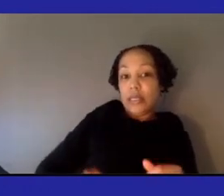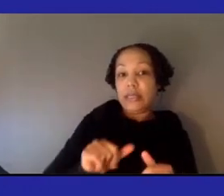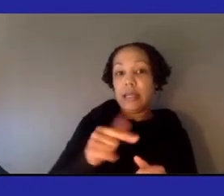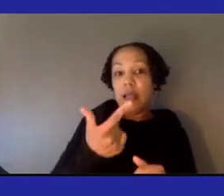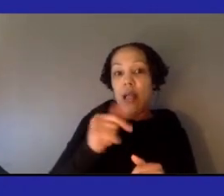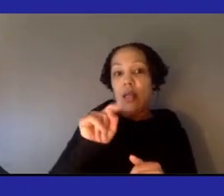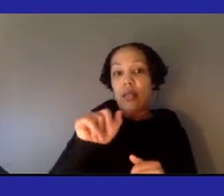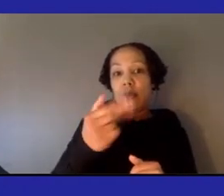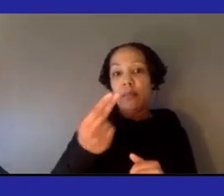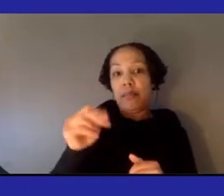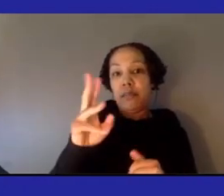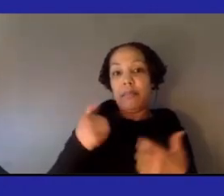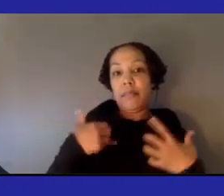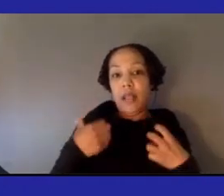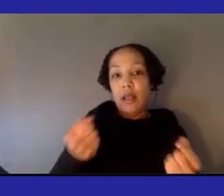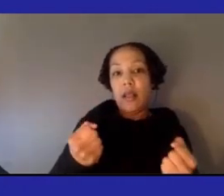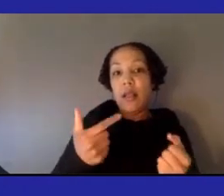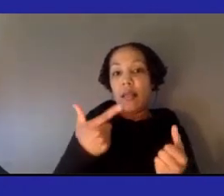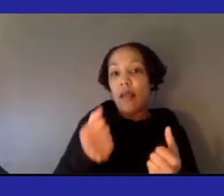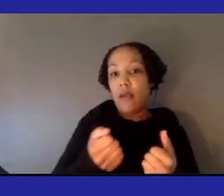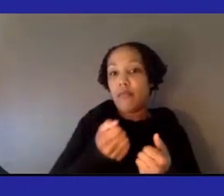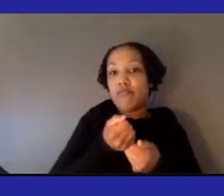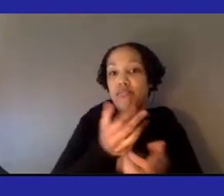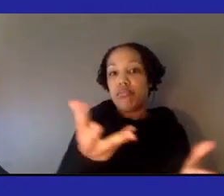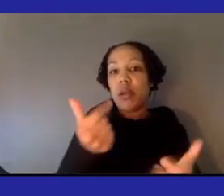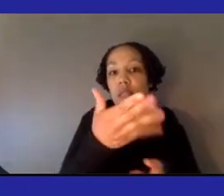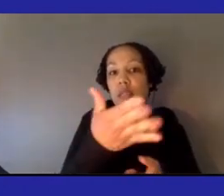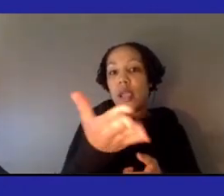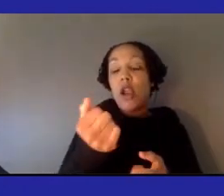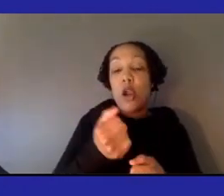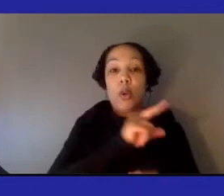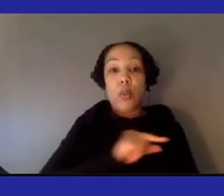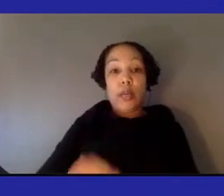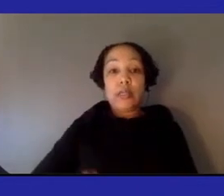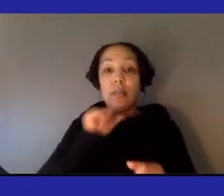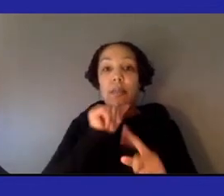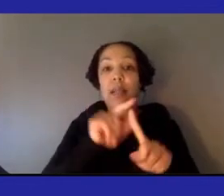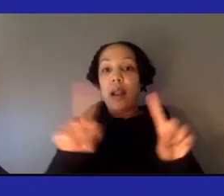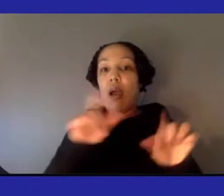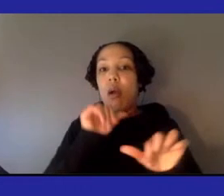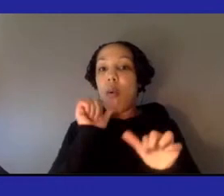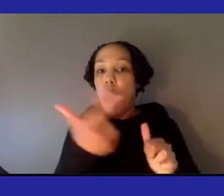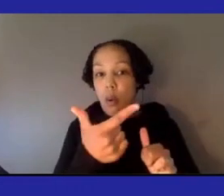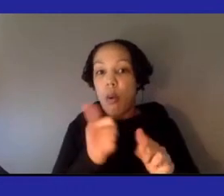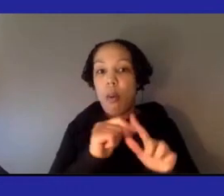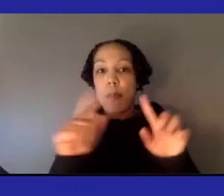distribution at most parts of Queens, but not all. So we'll go to the next slide.